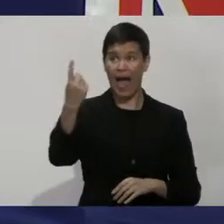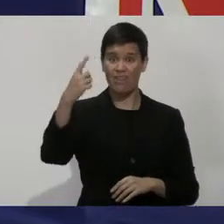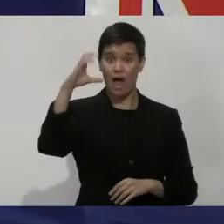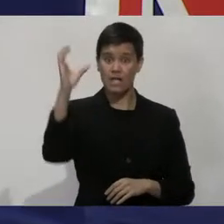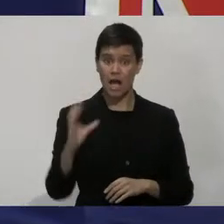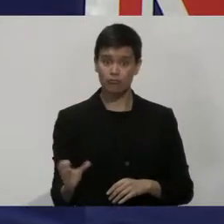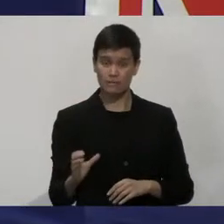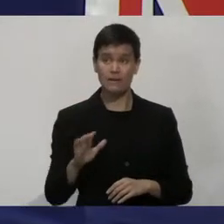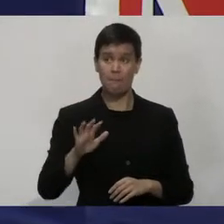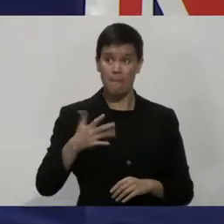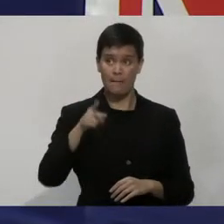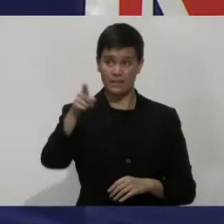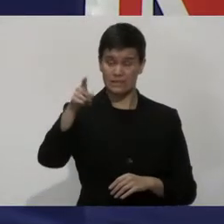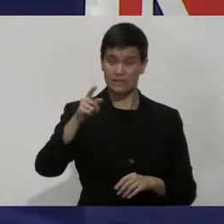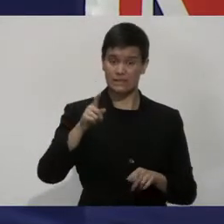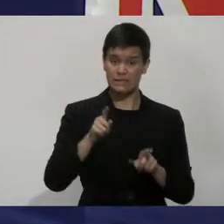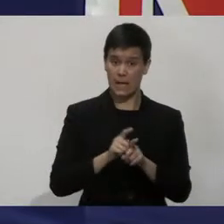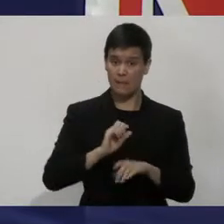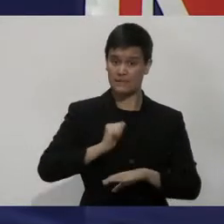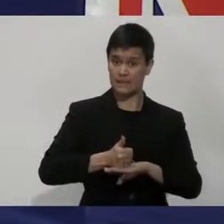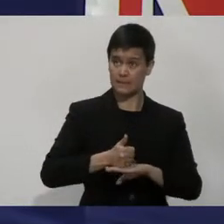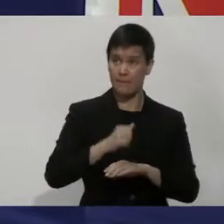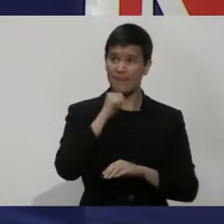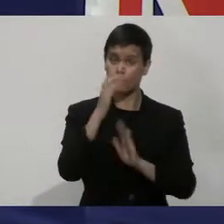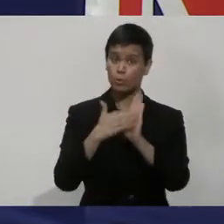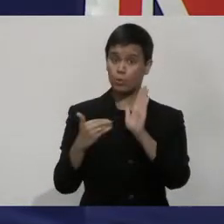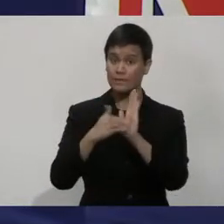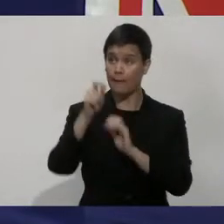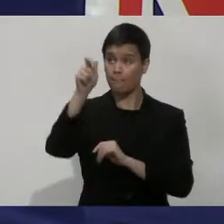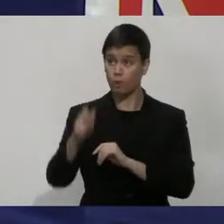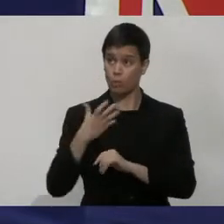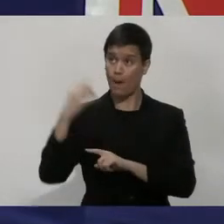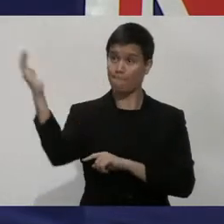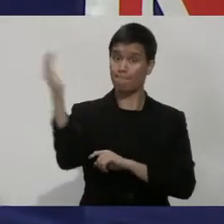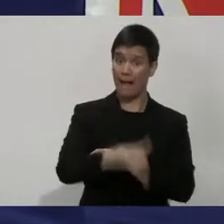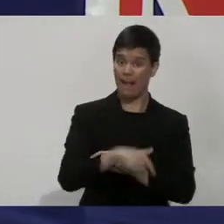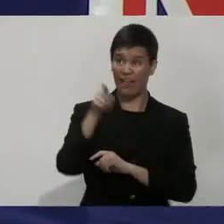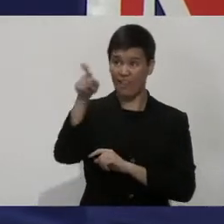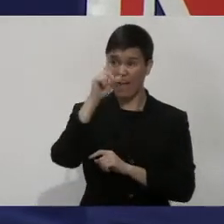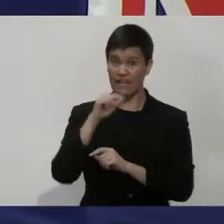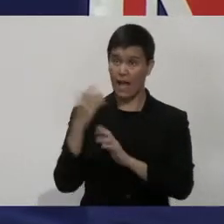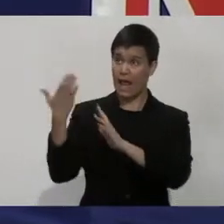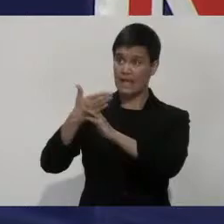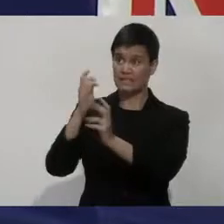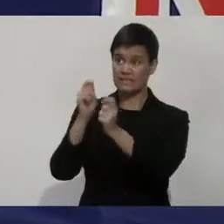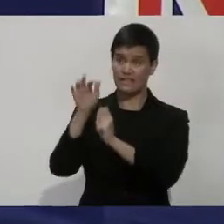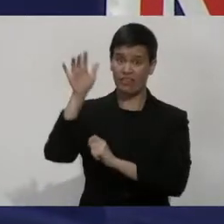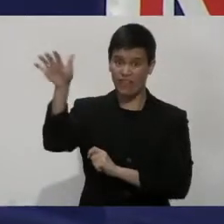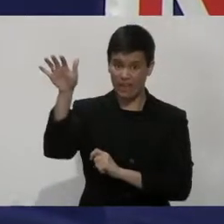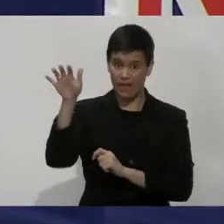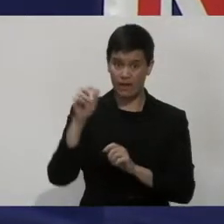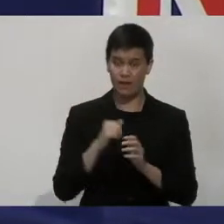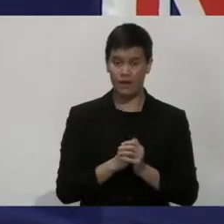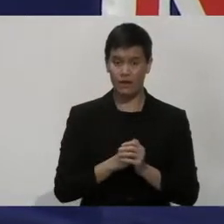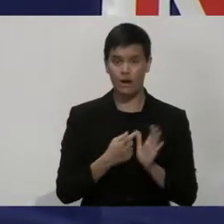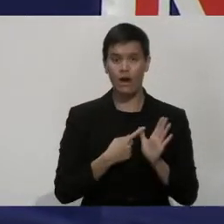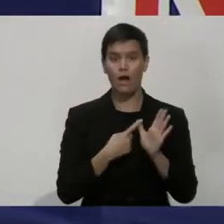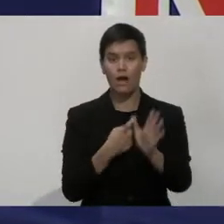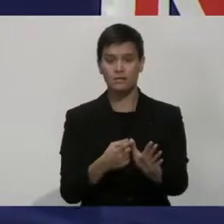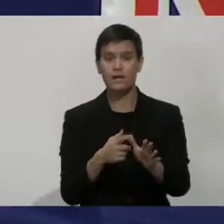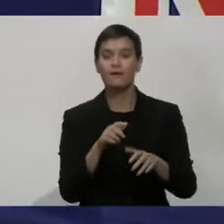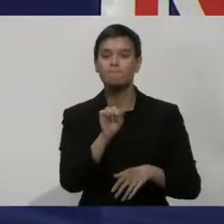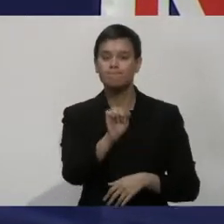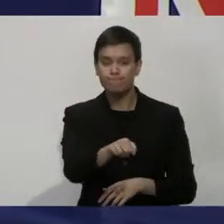in their regime so that New Zealanders get tested if they're coming home, even without symptoms? So yes, we have facilitated that for a number of flights